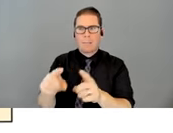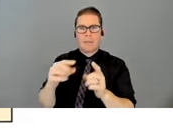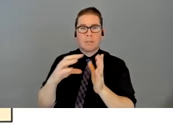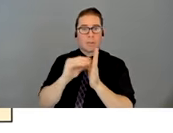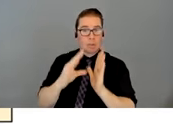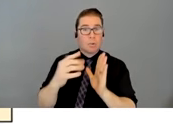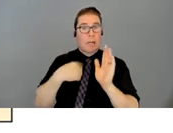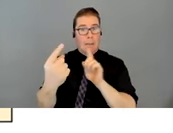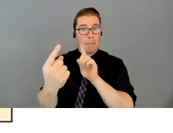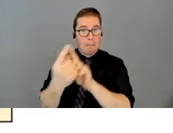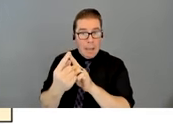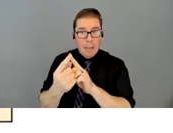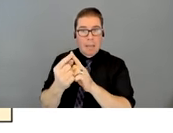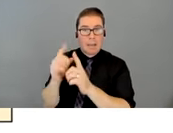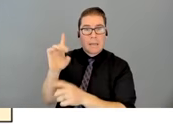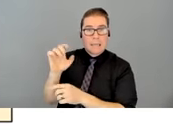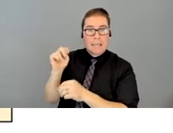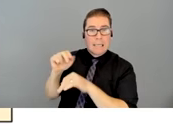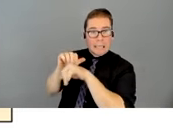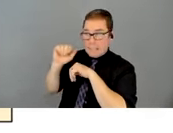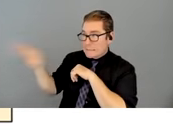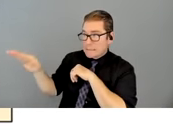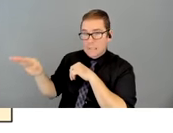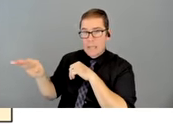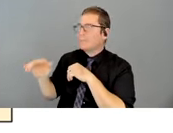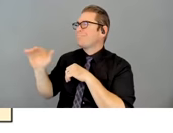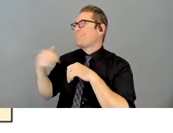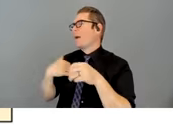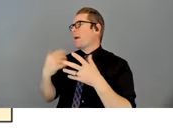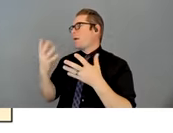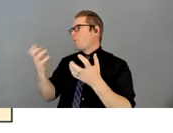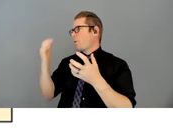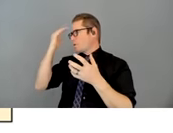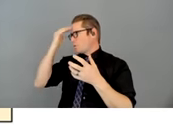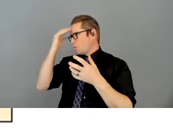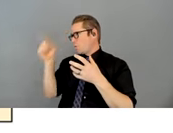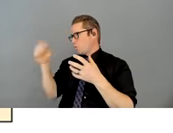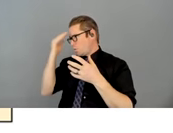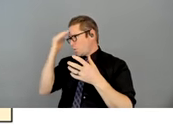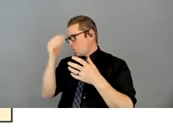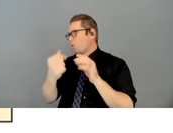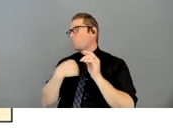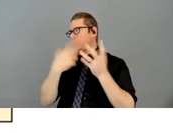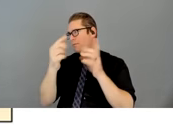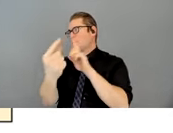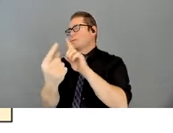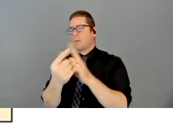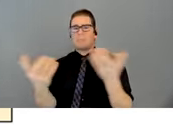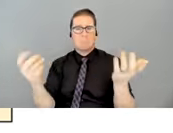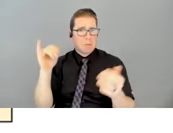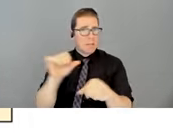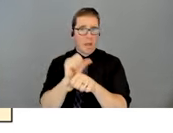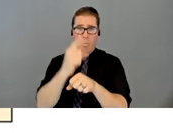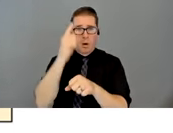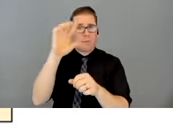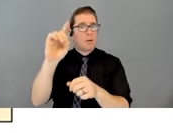email to my dean just saying, hey, I want you to be aware. That also works as documentation and evidence should another incident